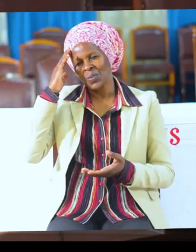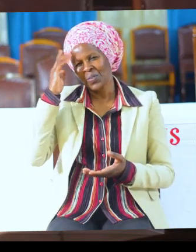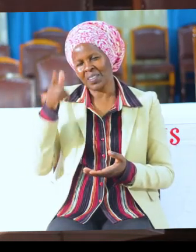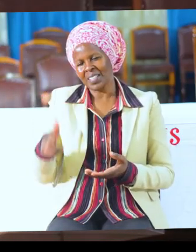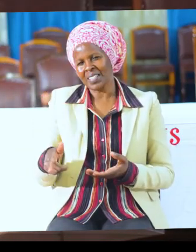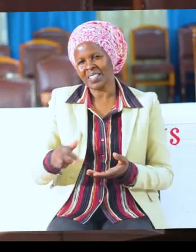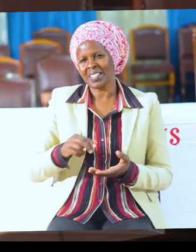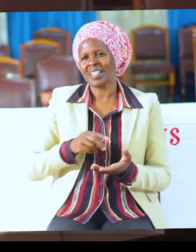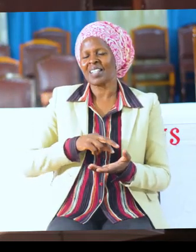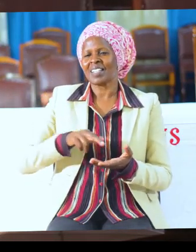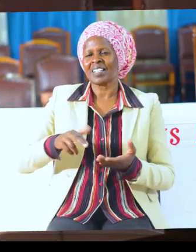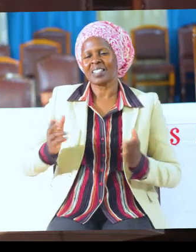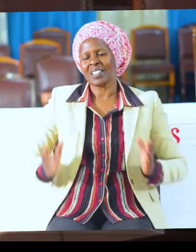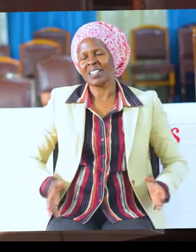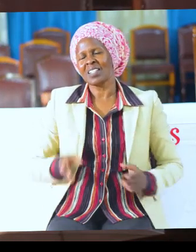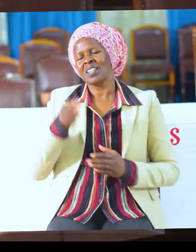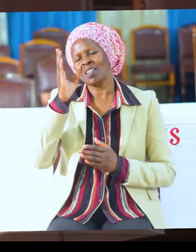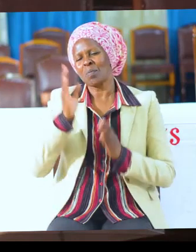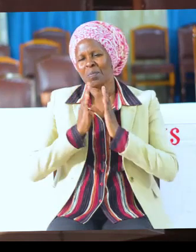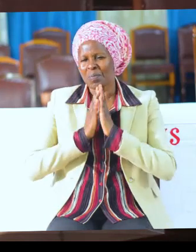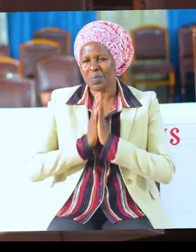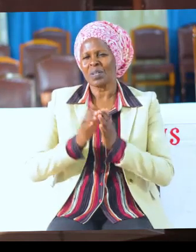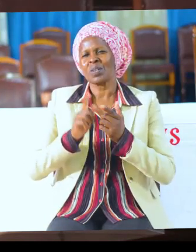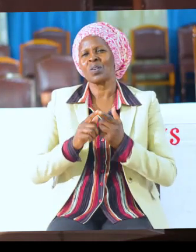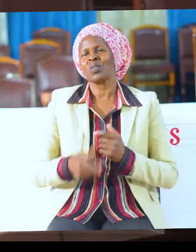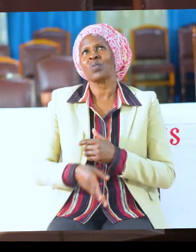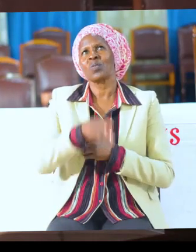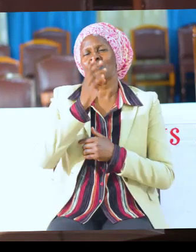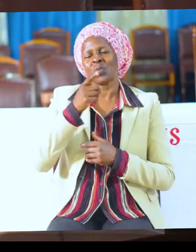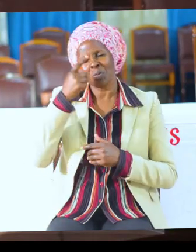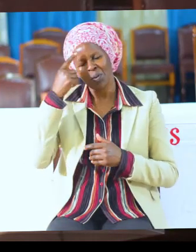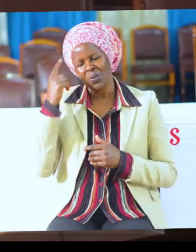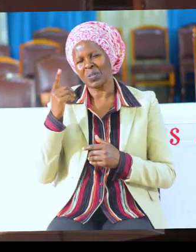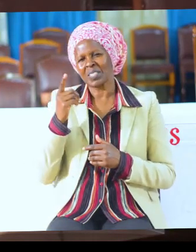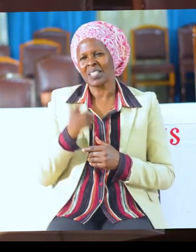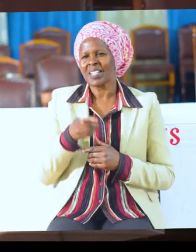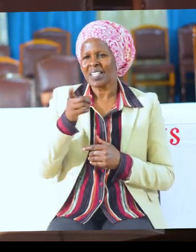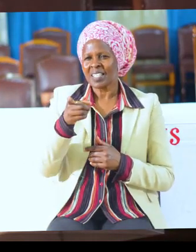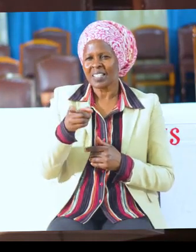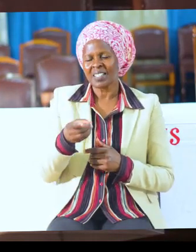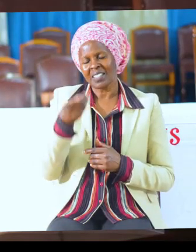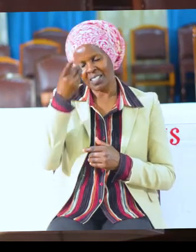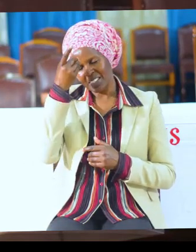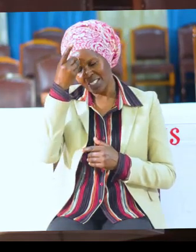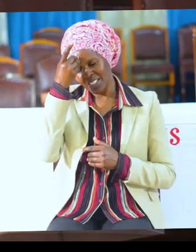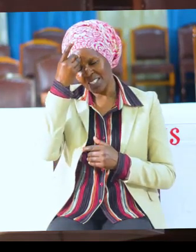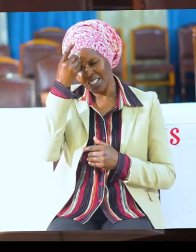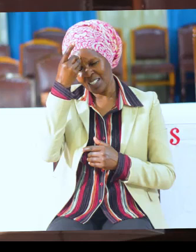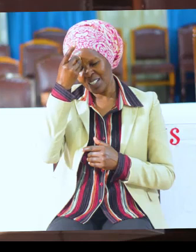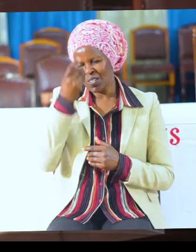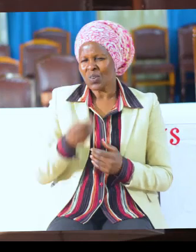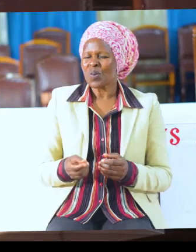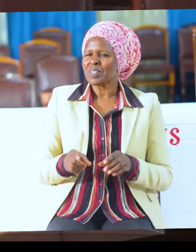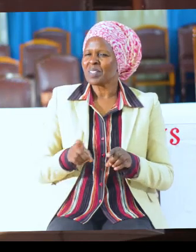the psalmist was praying. He had prayed to God because it seems that he was sick. And it was not